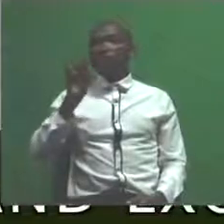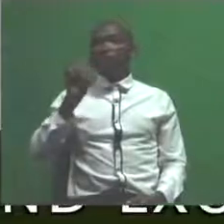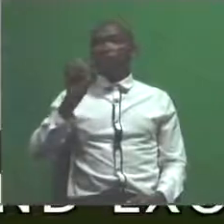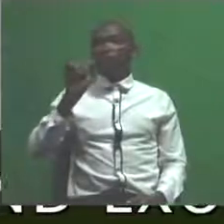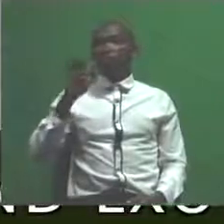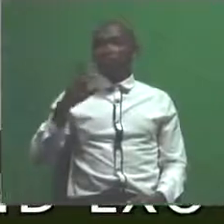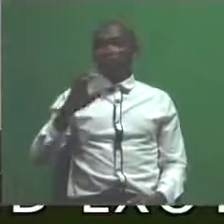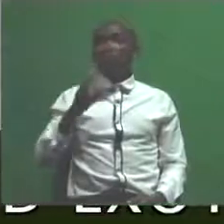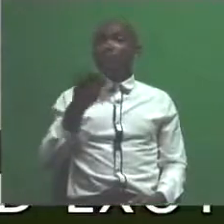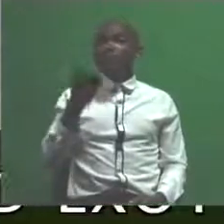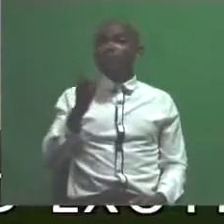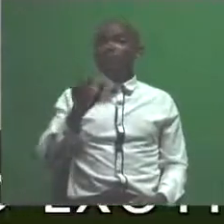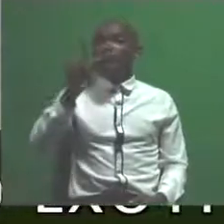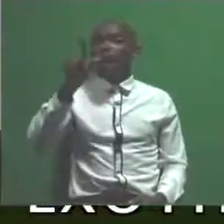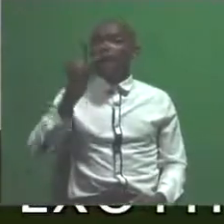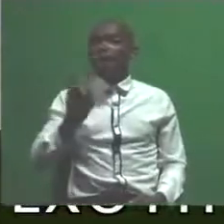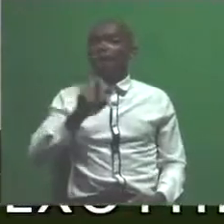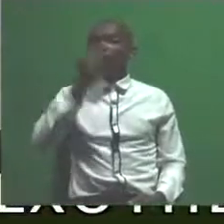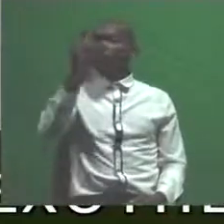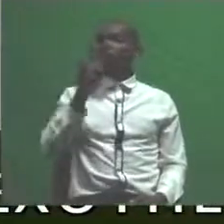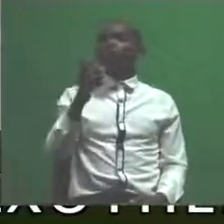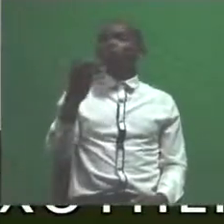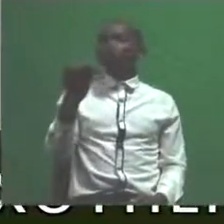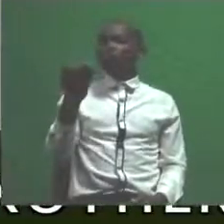Yes, Ali?